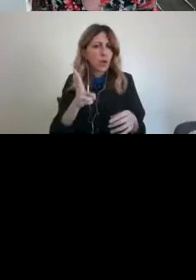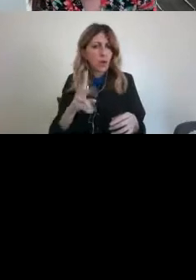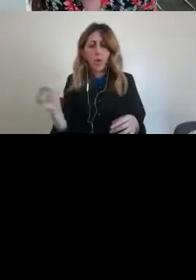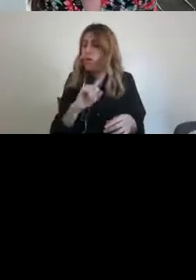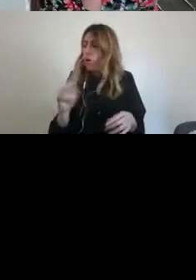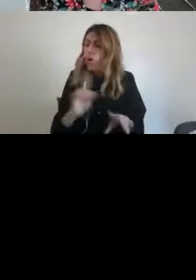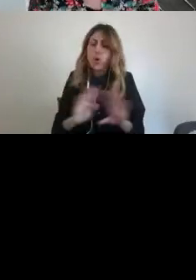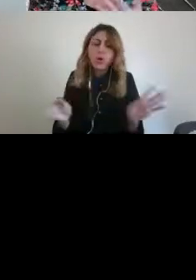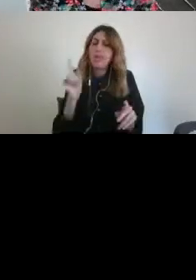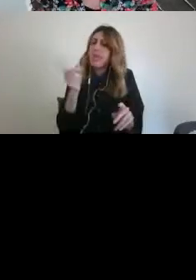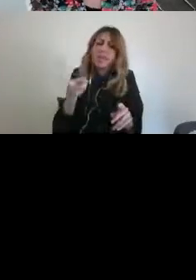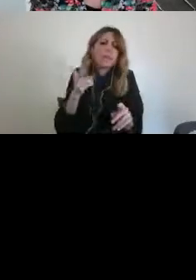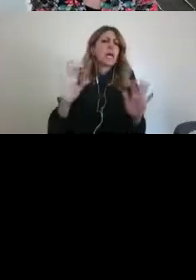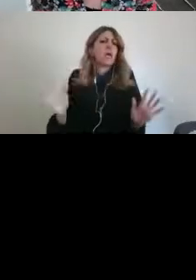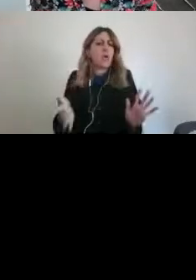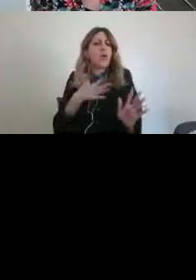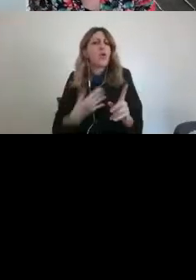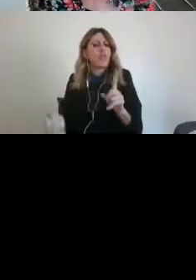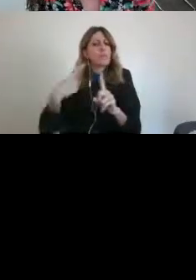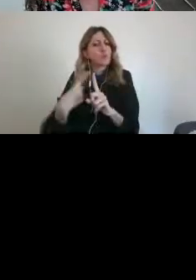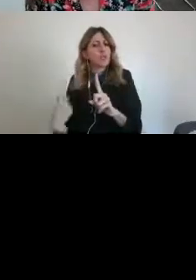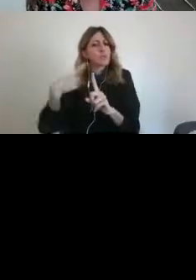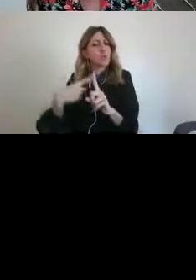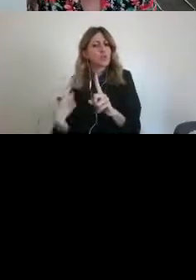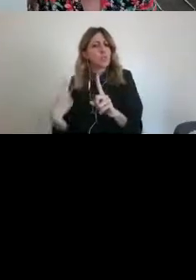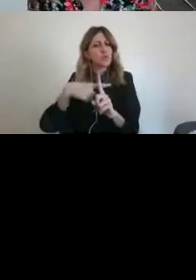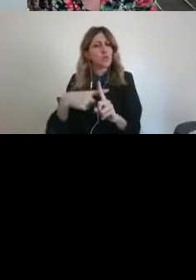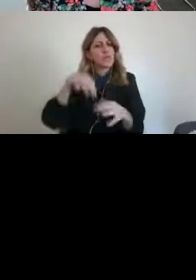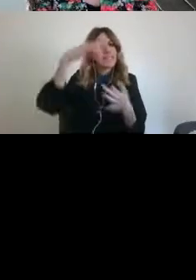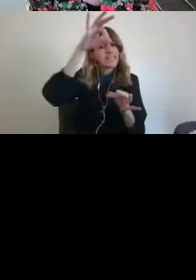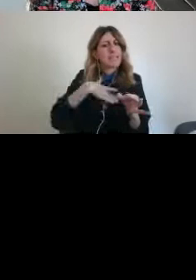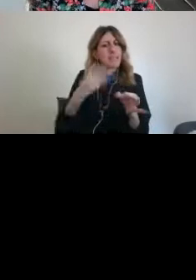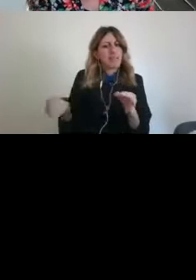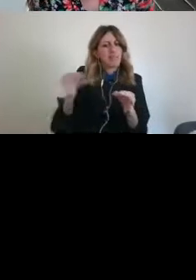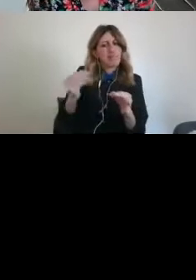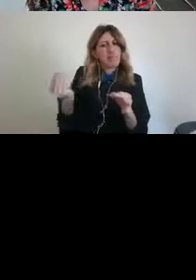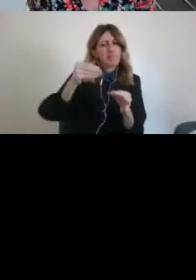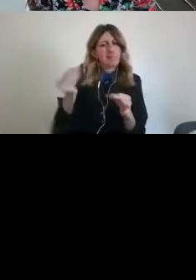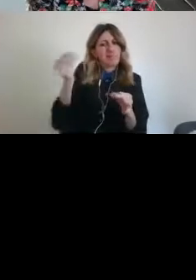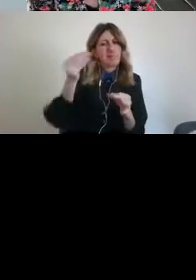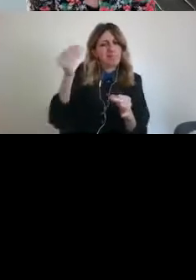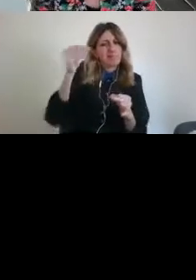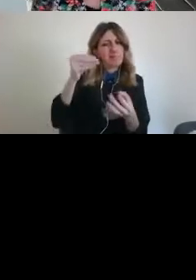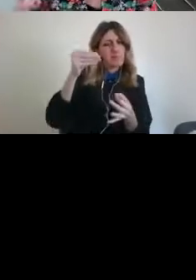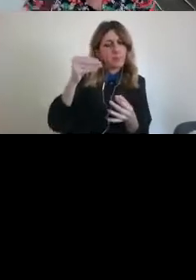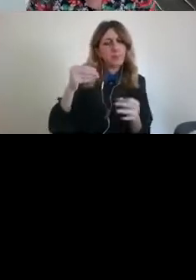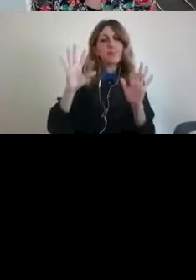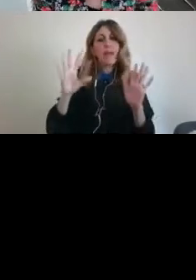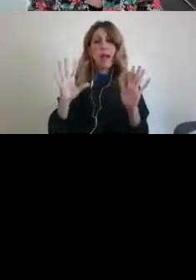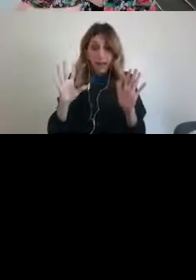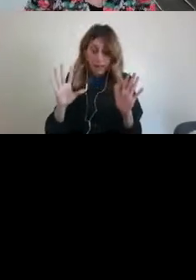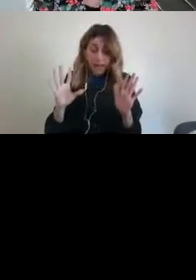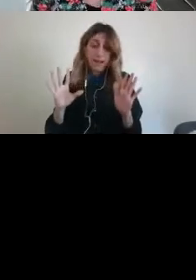loves authority. So being around a long time, that really pays off. But you need to make sure that Google still can find